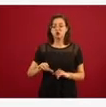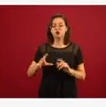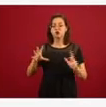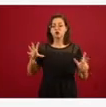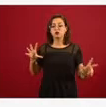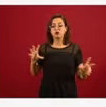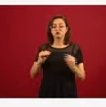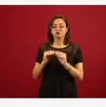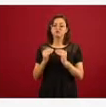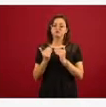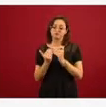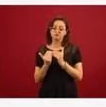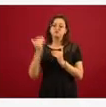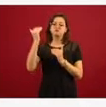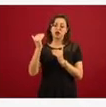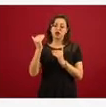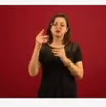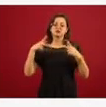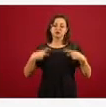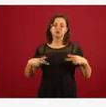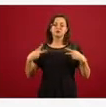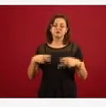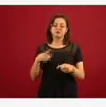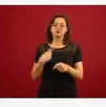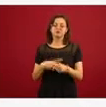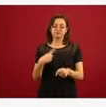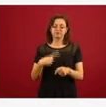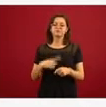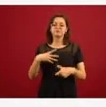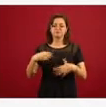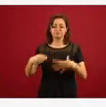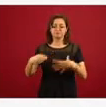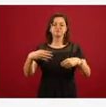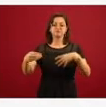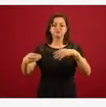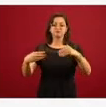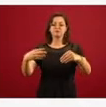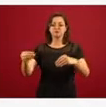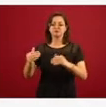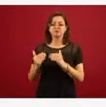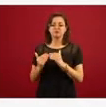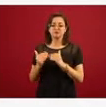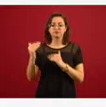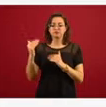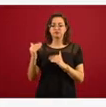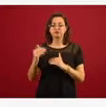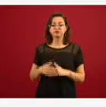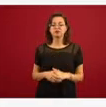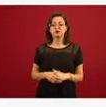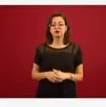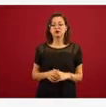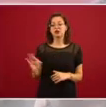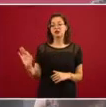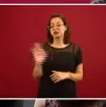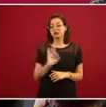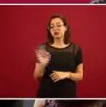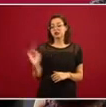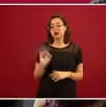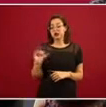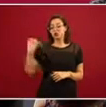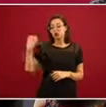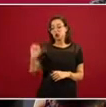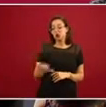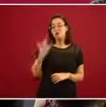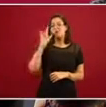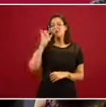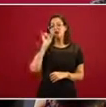6,875. And we also have the orange bars that represent the number of newly confirmed cases every day.